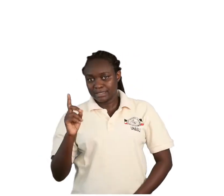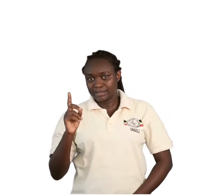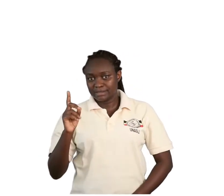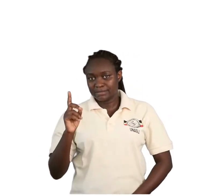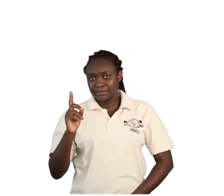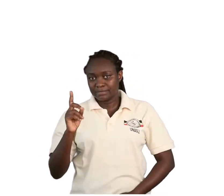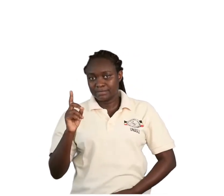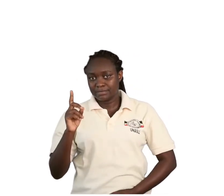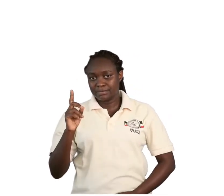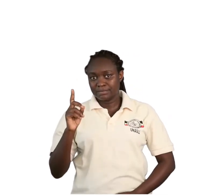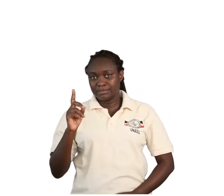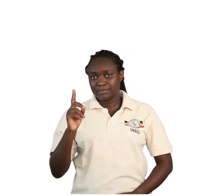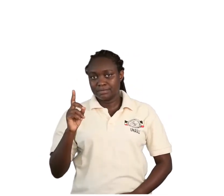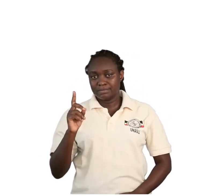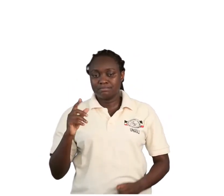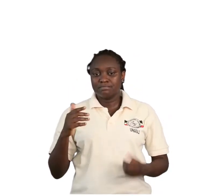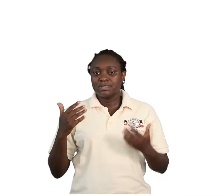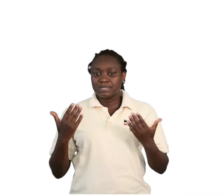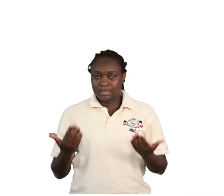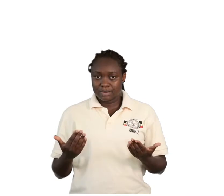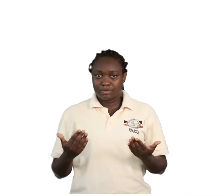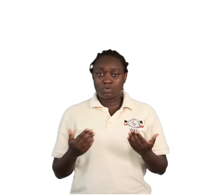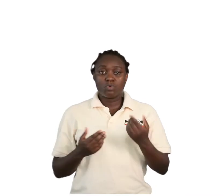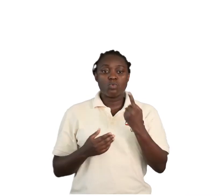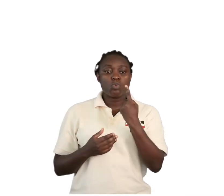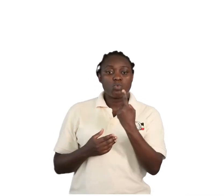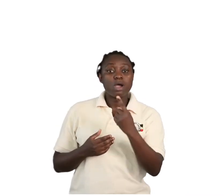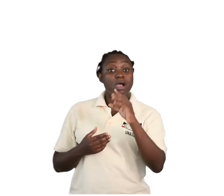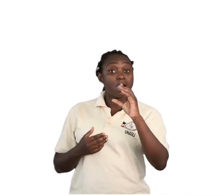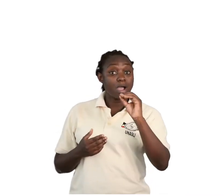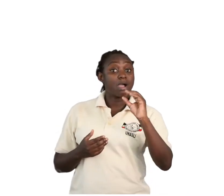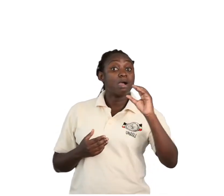X. We then have 100.